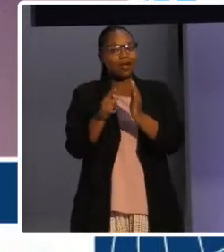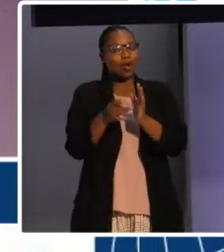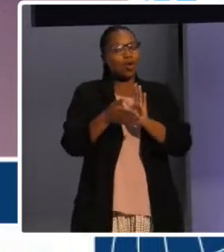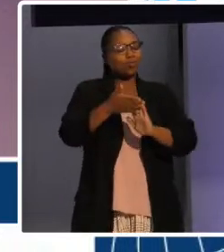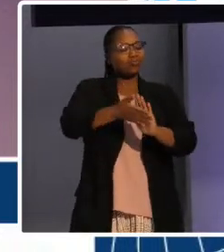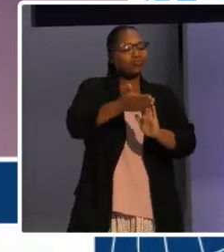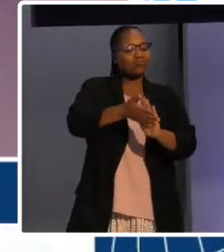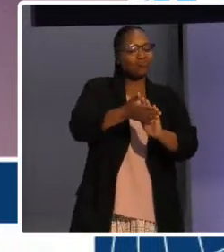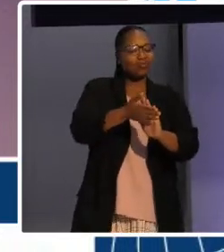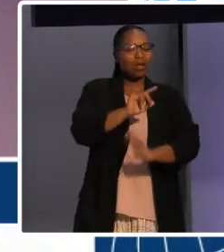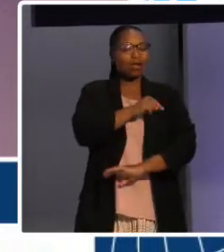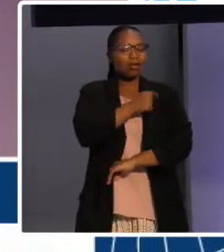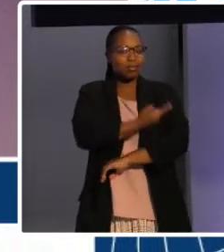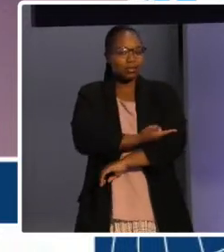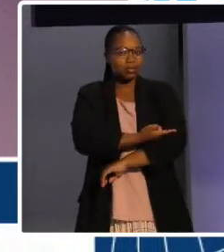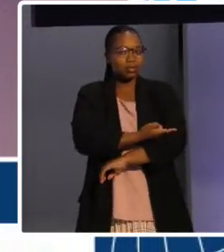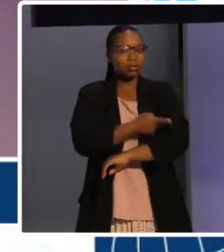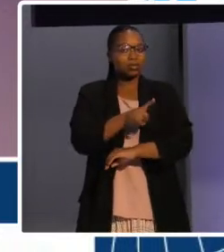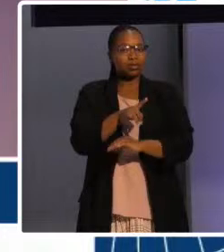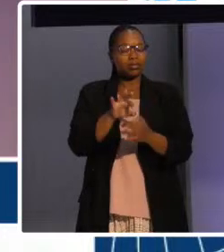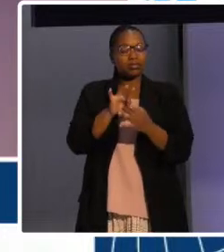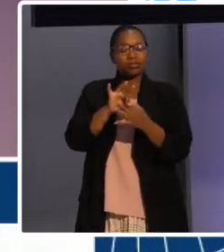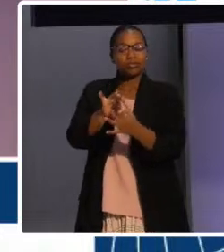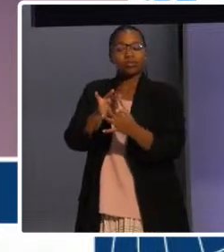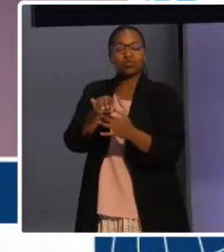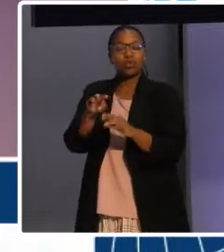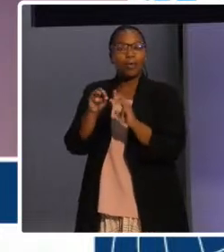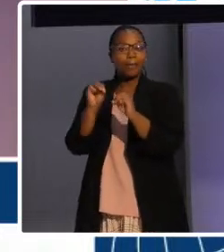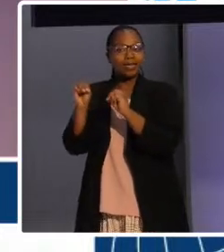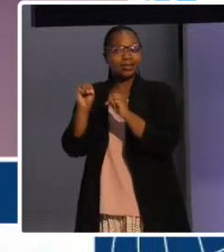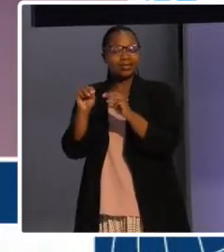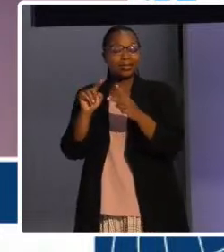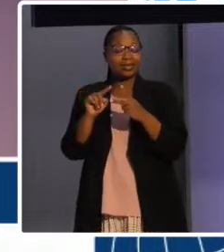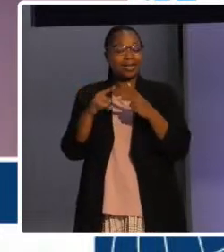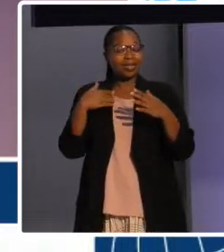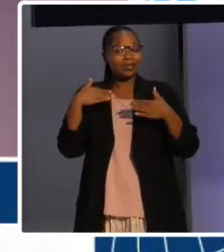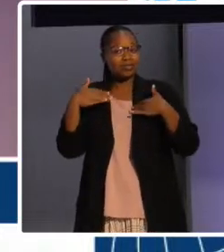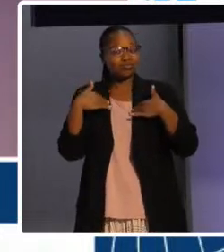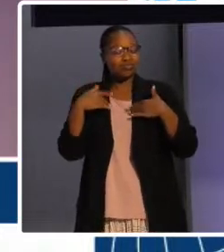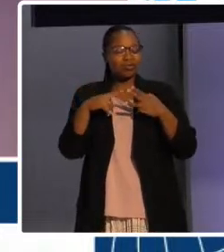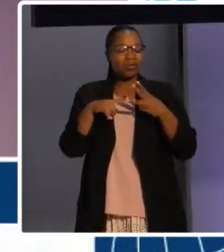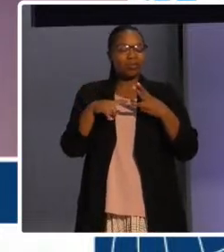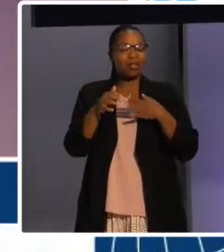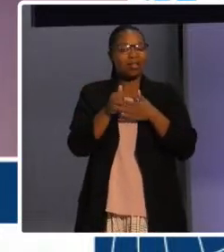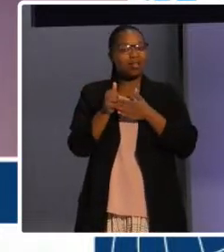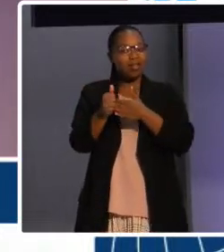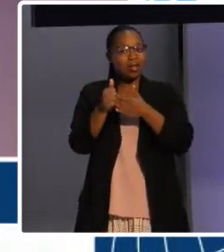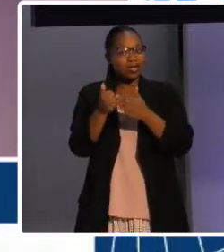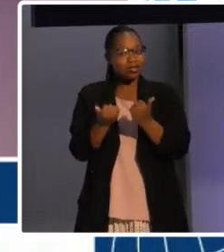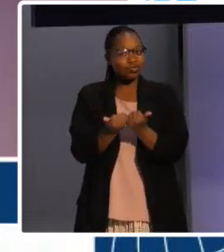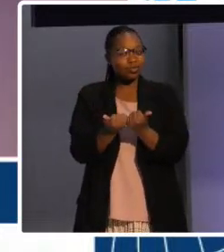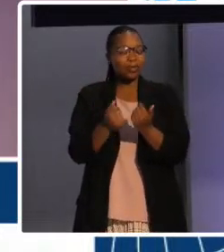management and administration, leadership, and